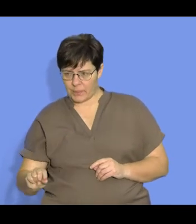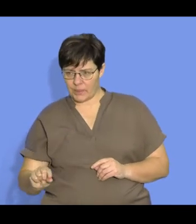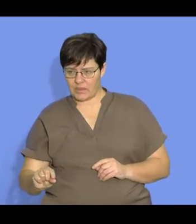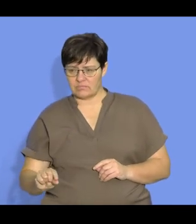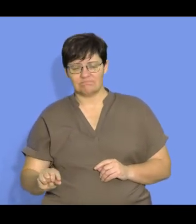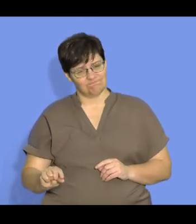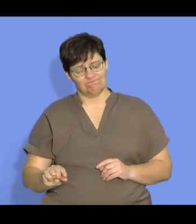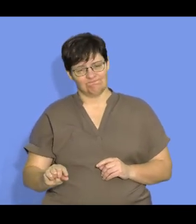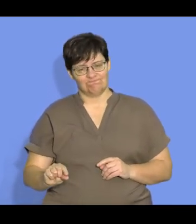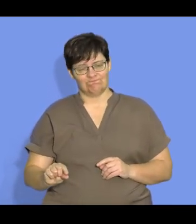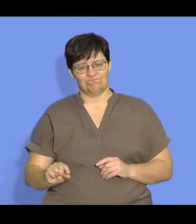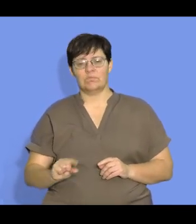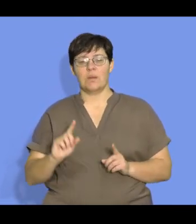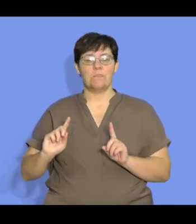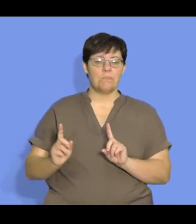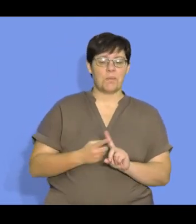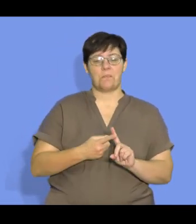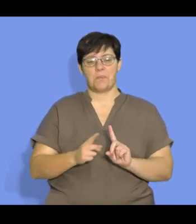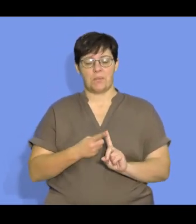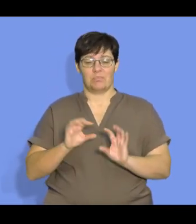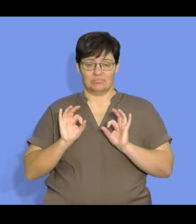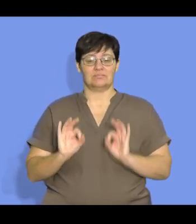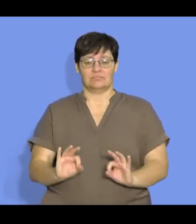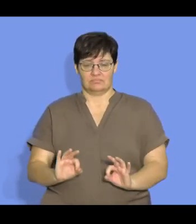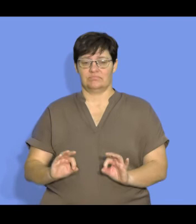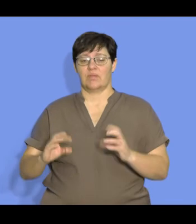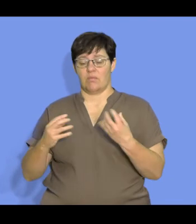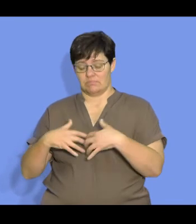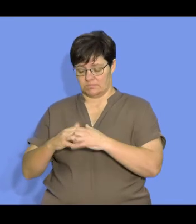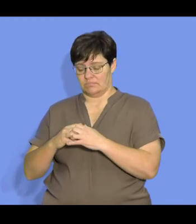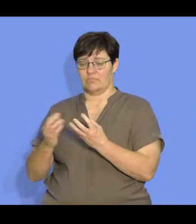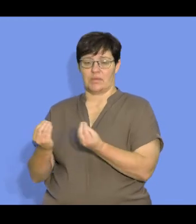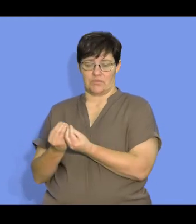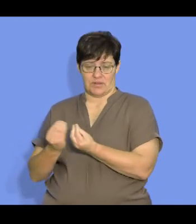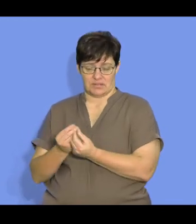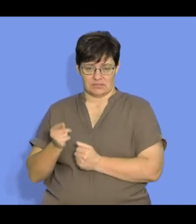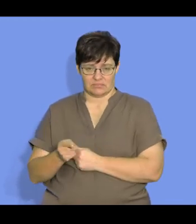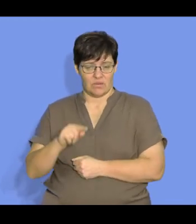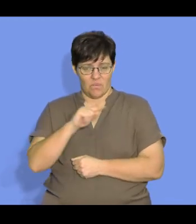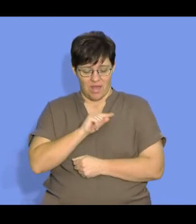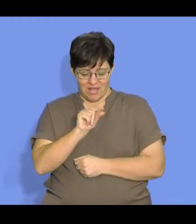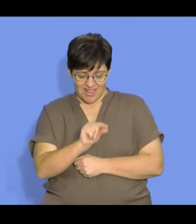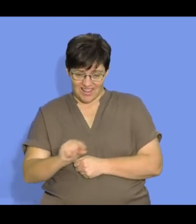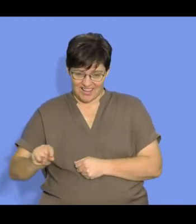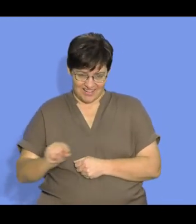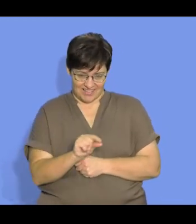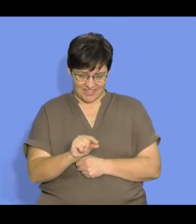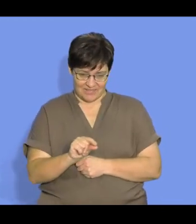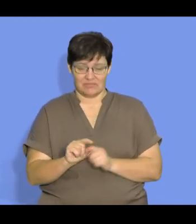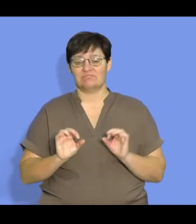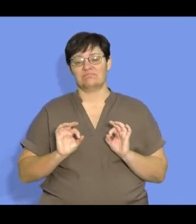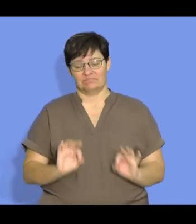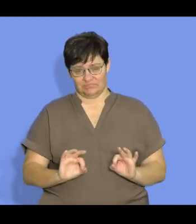actually result in product, because only that part of the particles will have effective